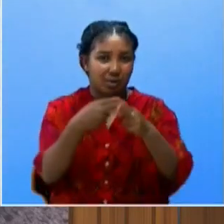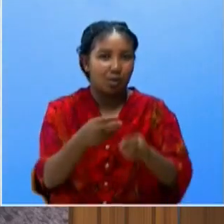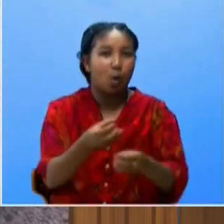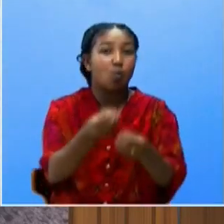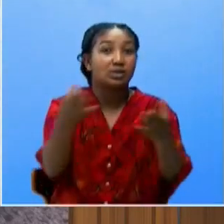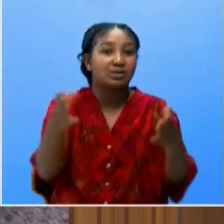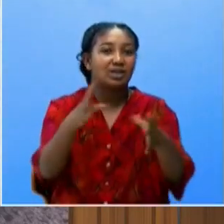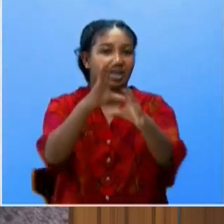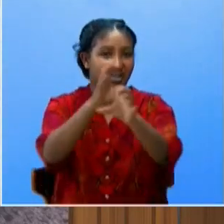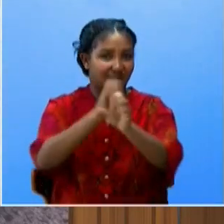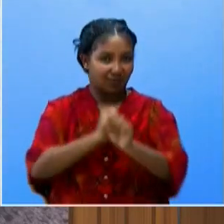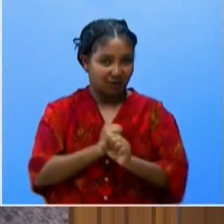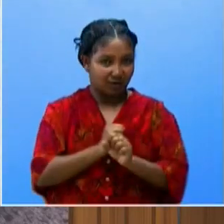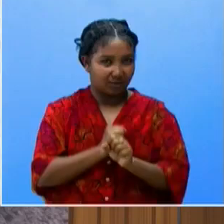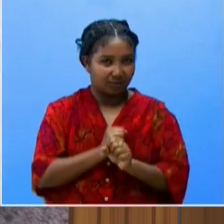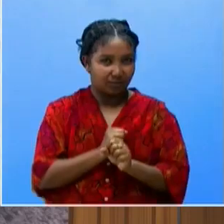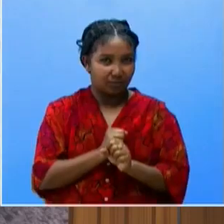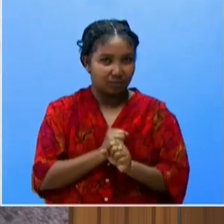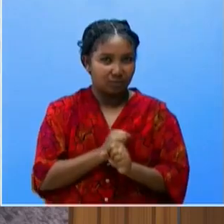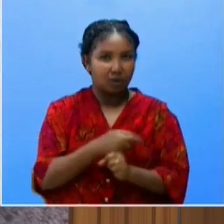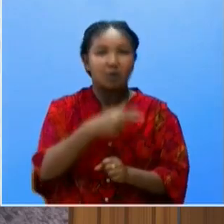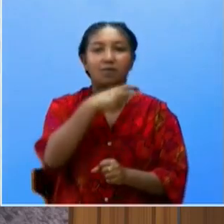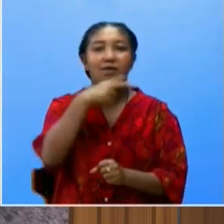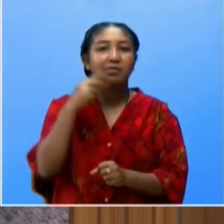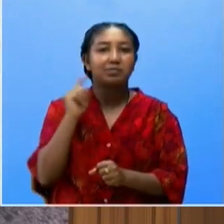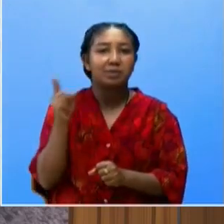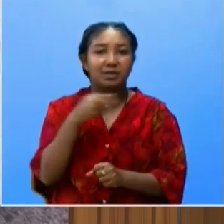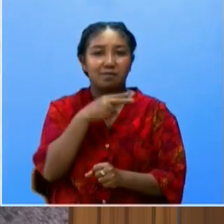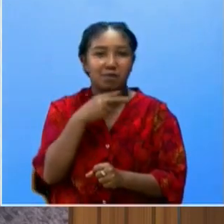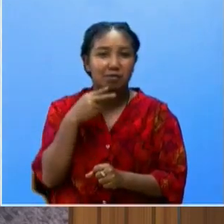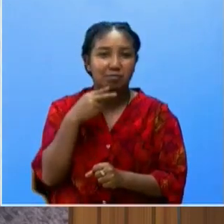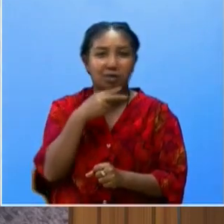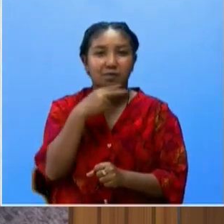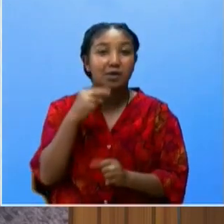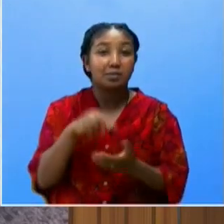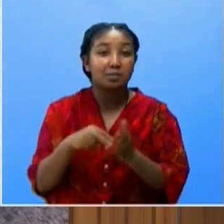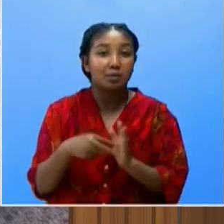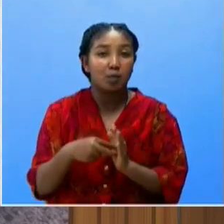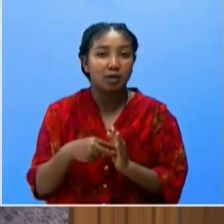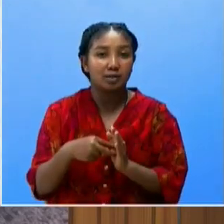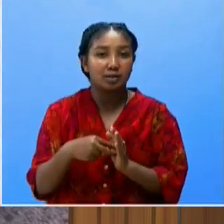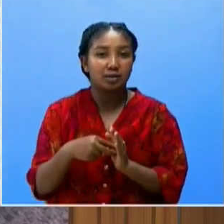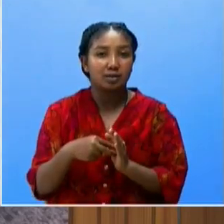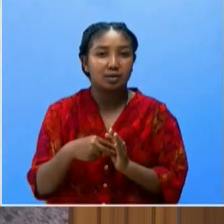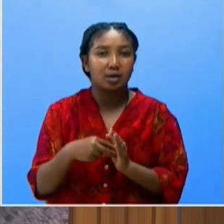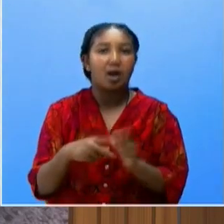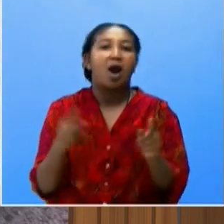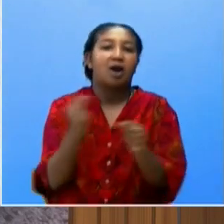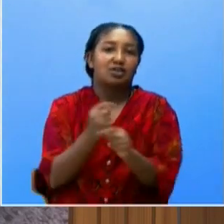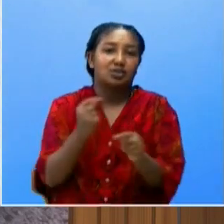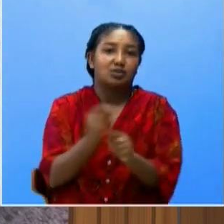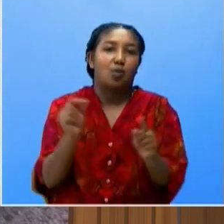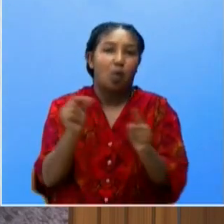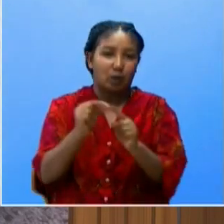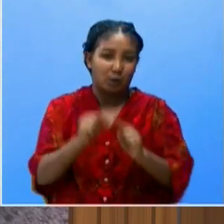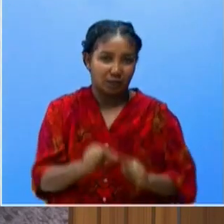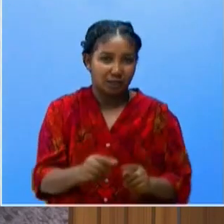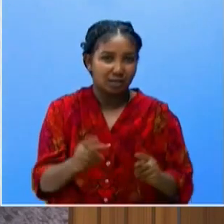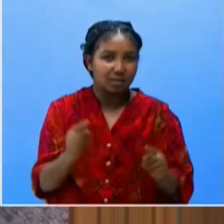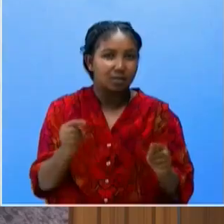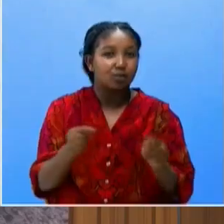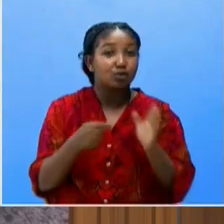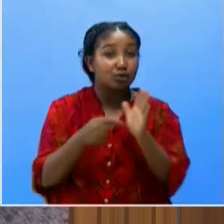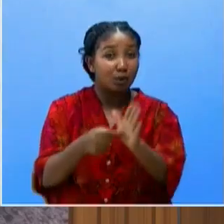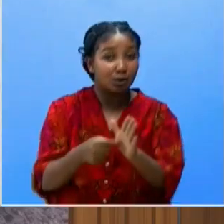the receiver. What about verb here? Verb means, yes, action words, which